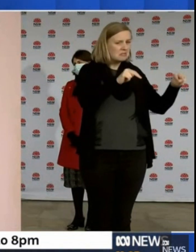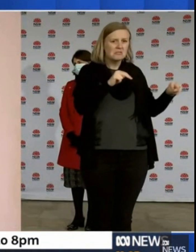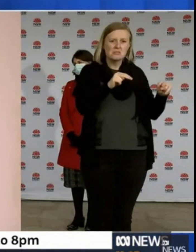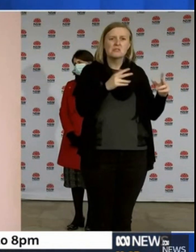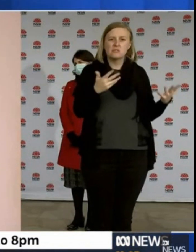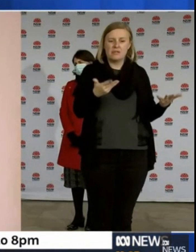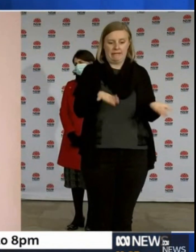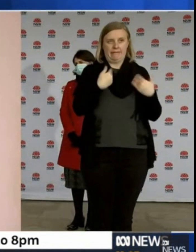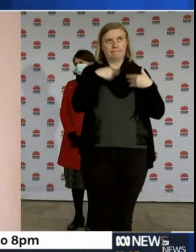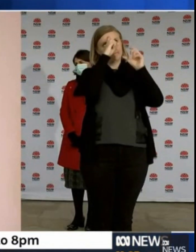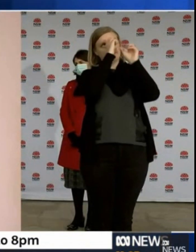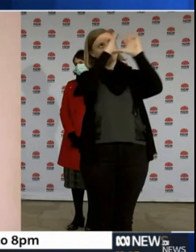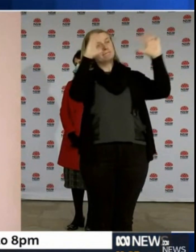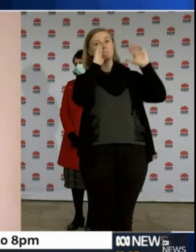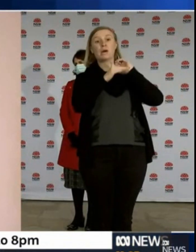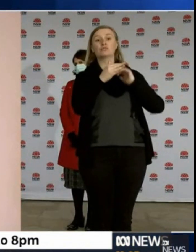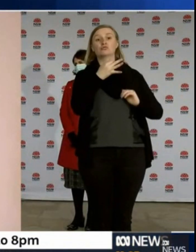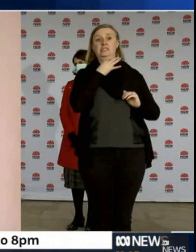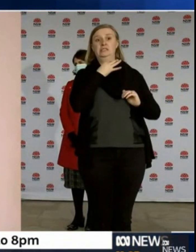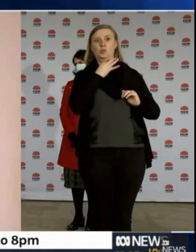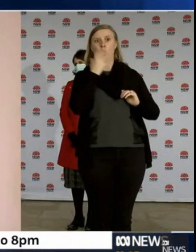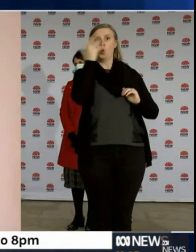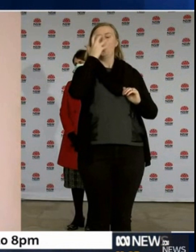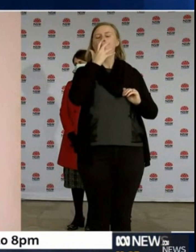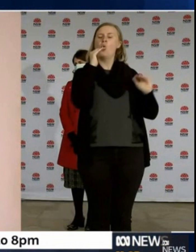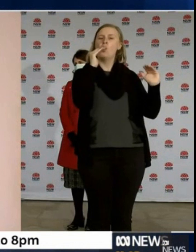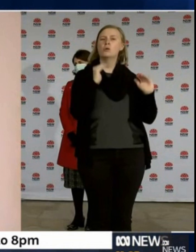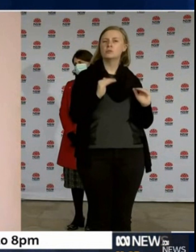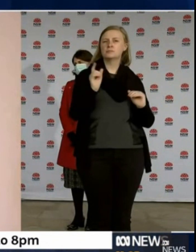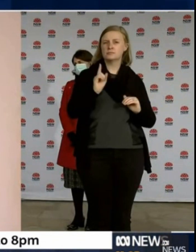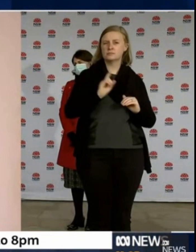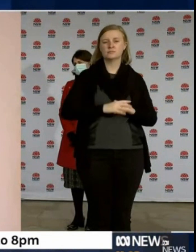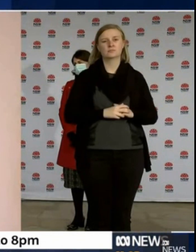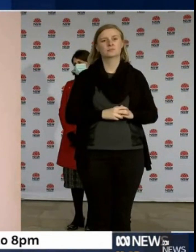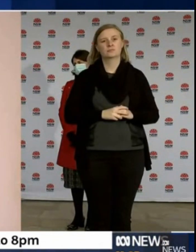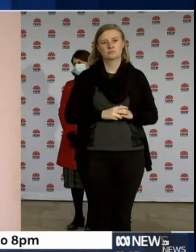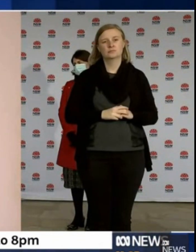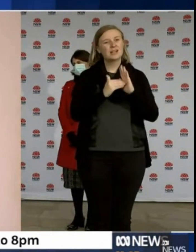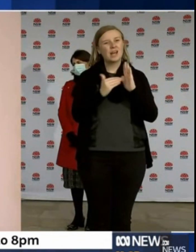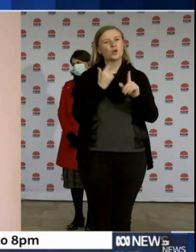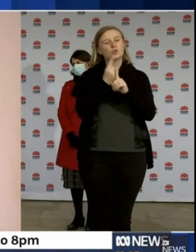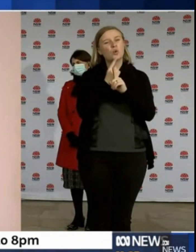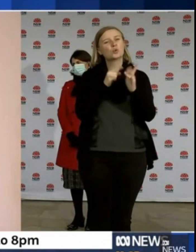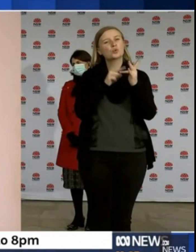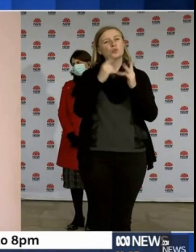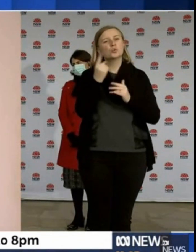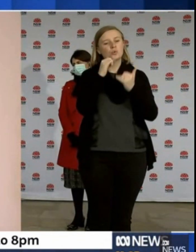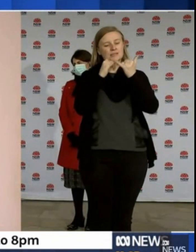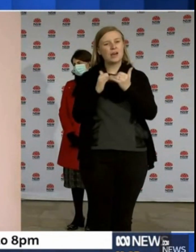areas. I would also like to take this time to call out for the southwestern Sydney and western Sydney